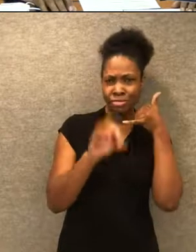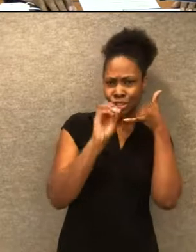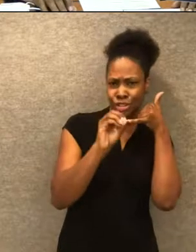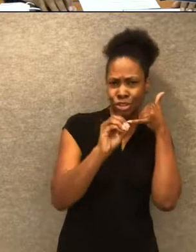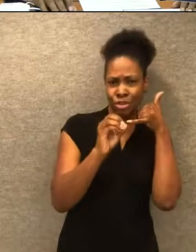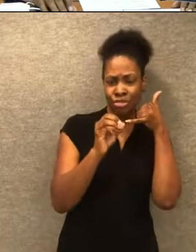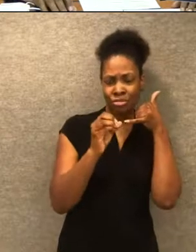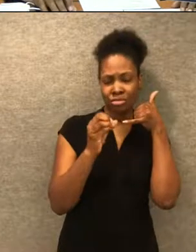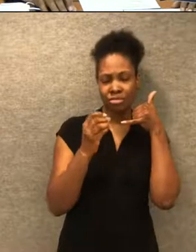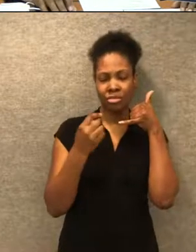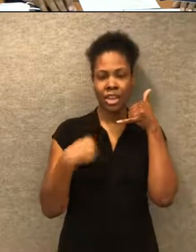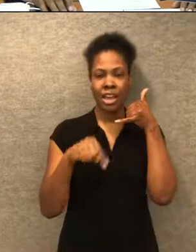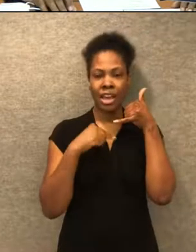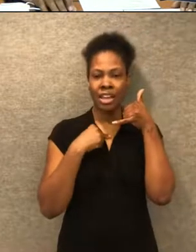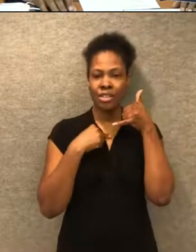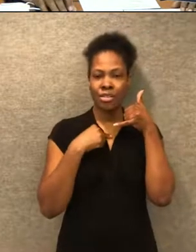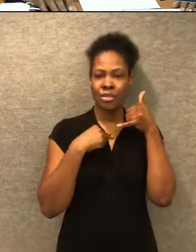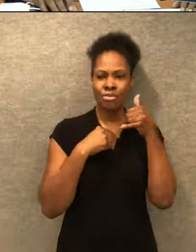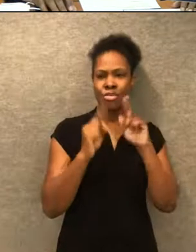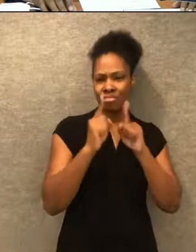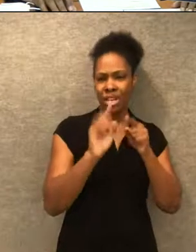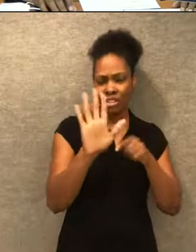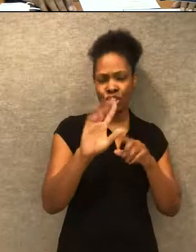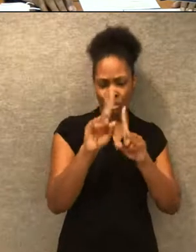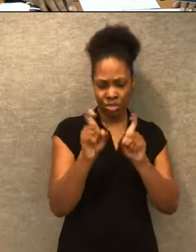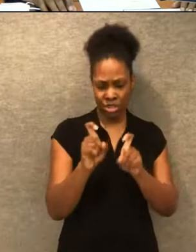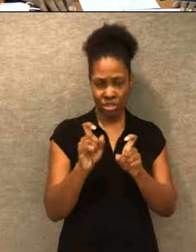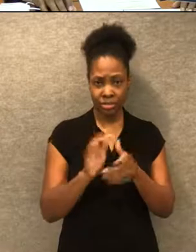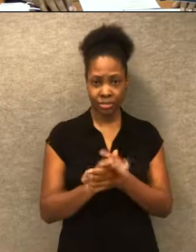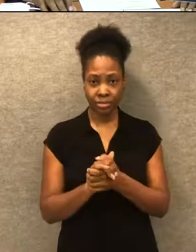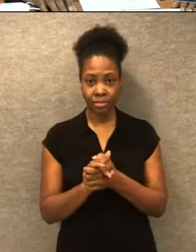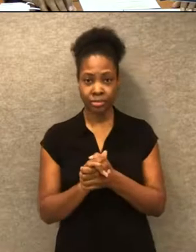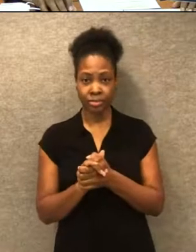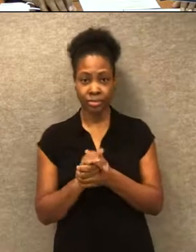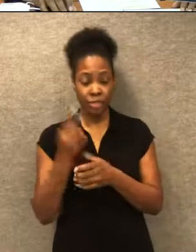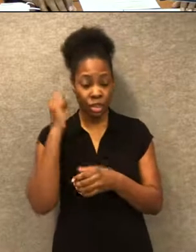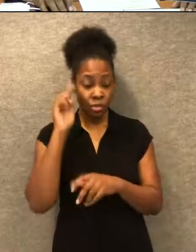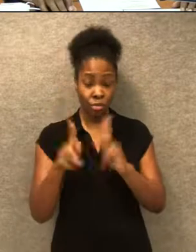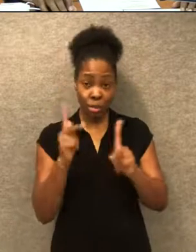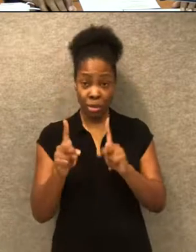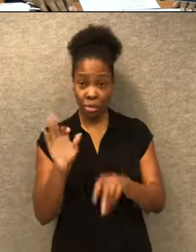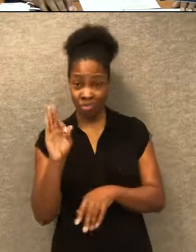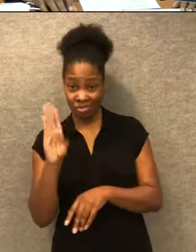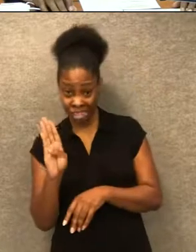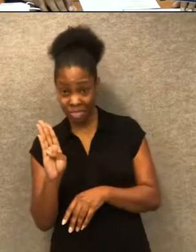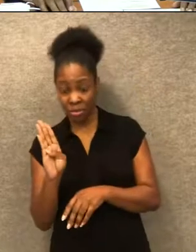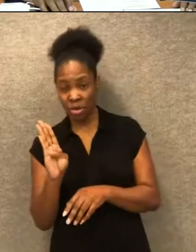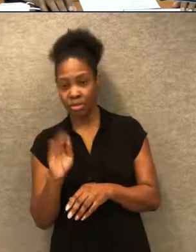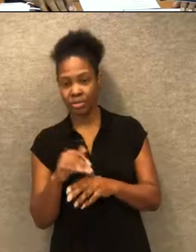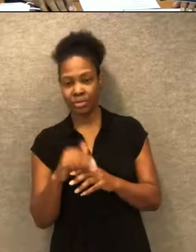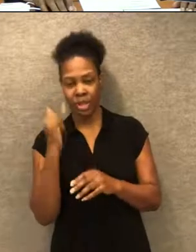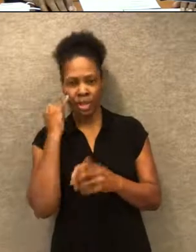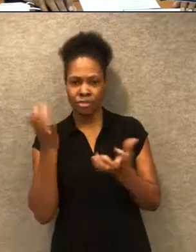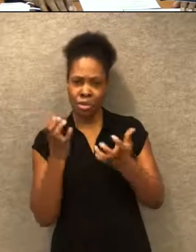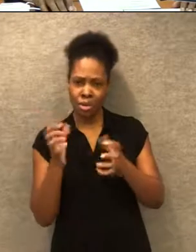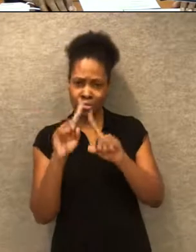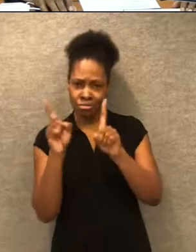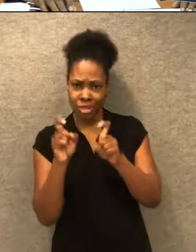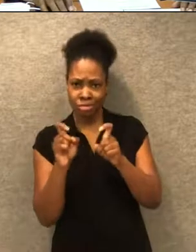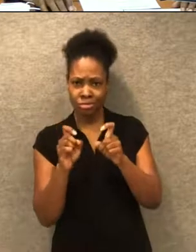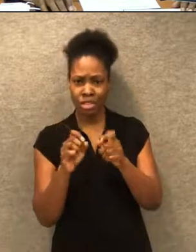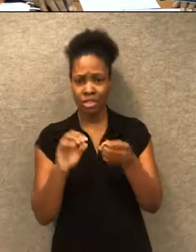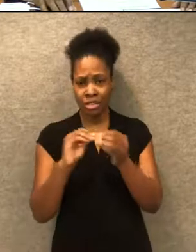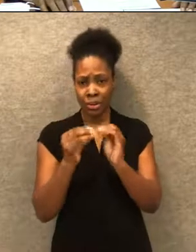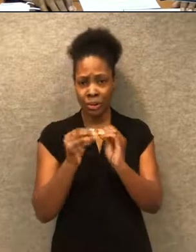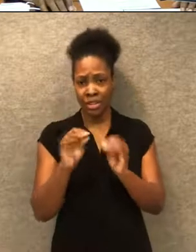we'll be sure that you can get your questions answered. And it's for those who are on Facebook or YouTube. If you want to ask a question, the number